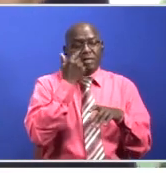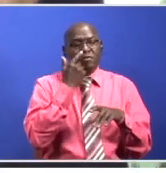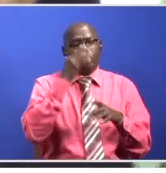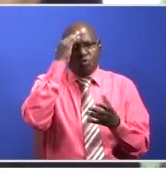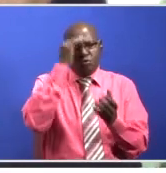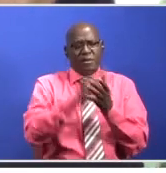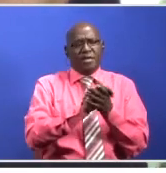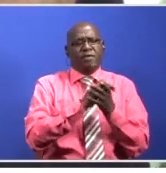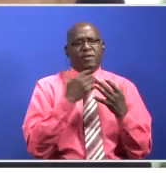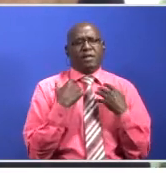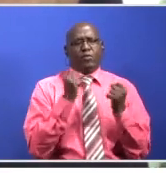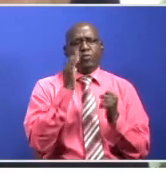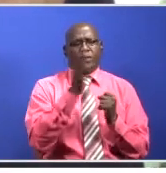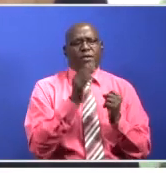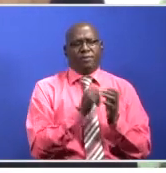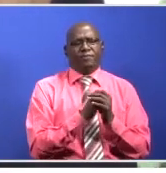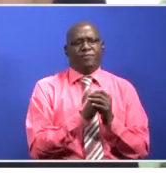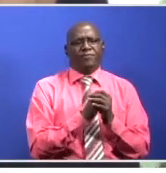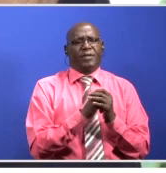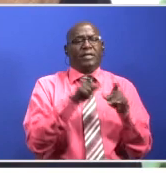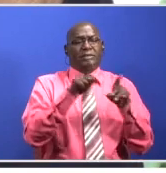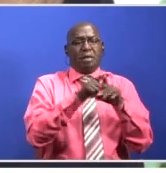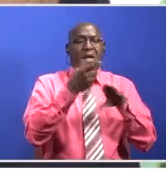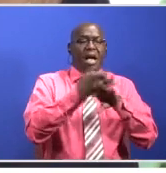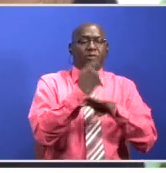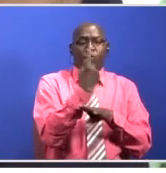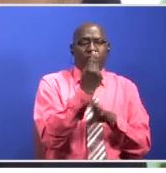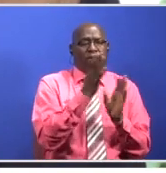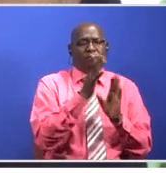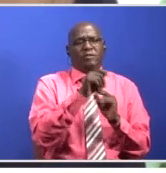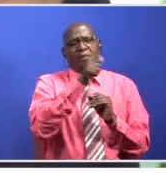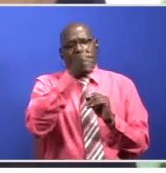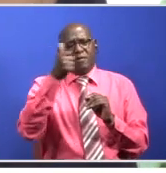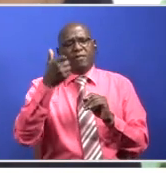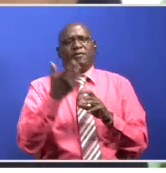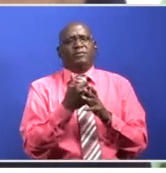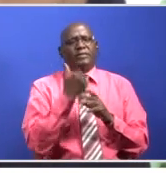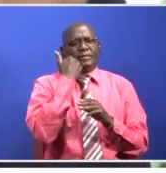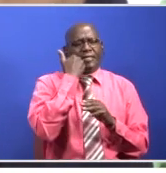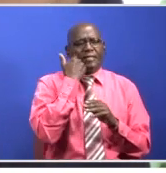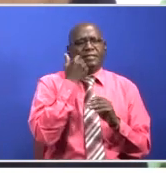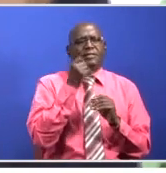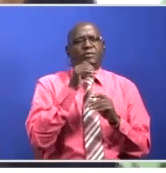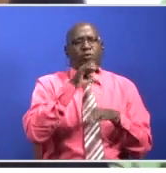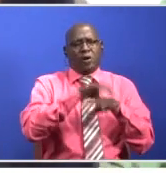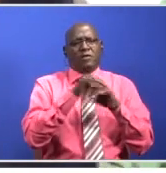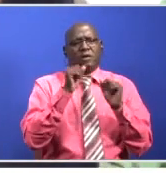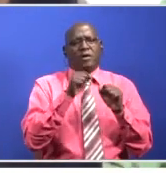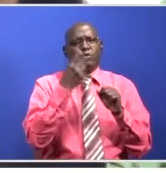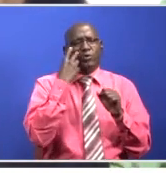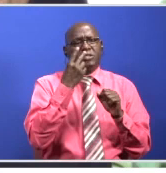tu utapona. Lakini hata sio ugonjwa tu ya kansa, hata ugonjwa ingine inaweza kukupata uone tu kama